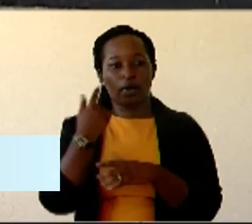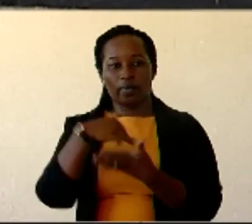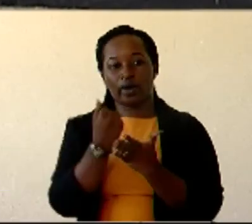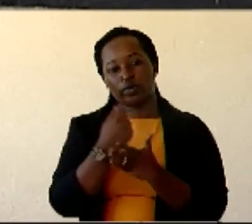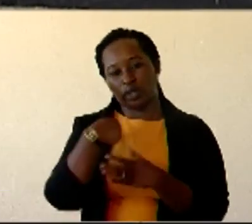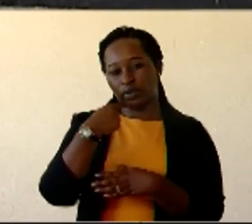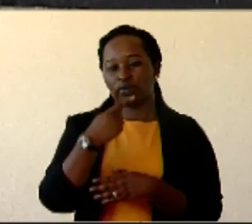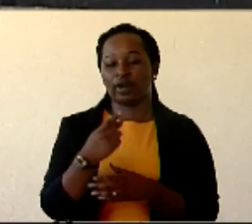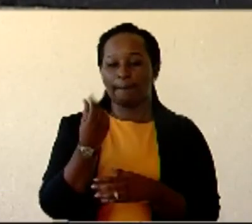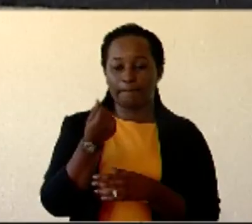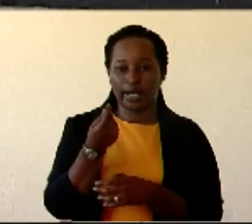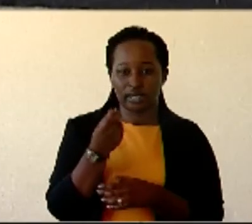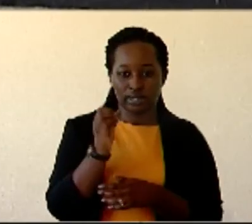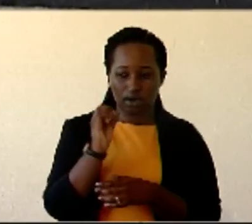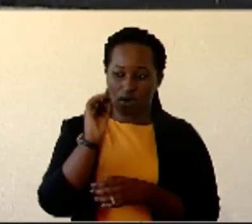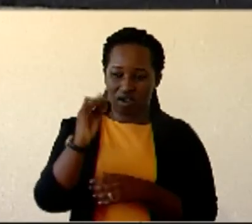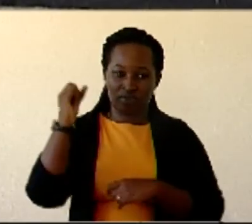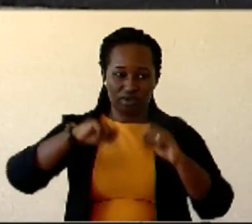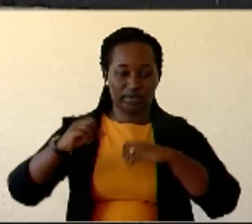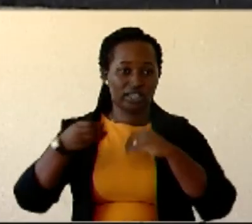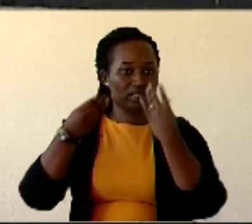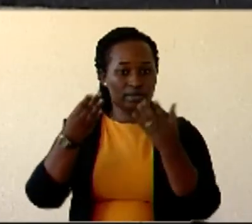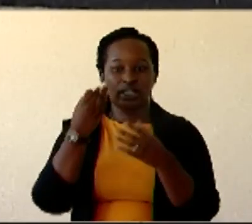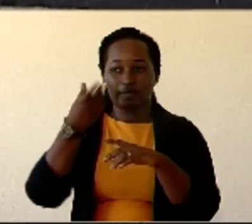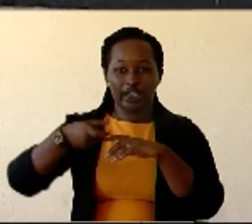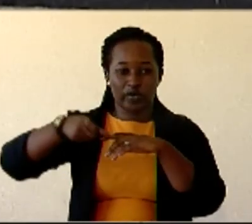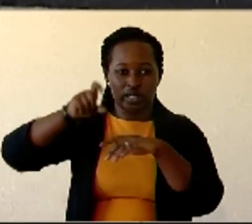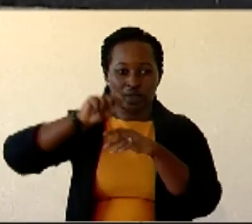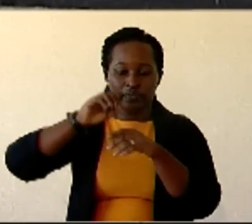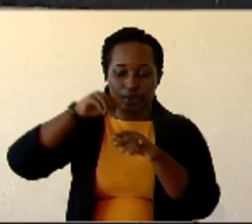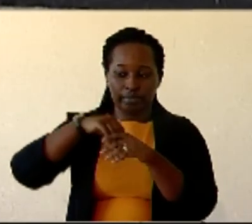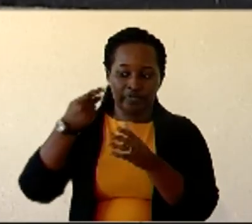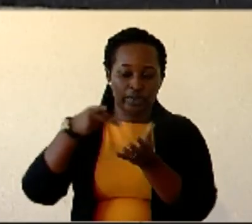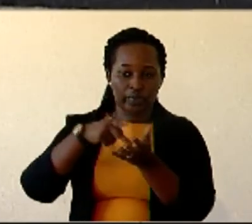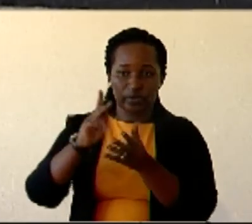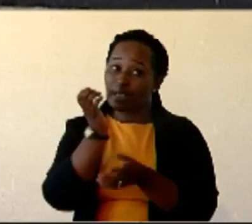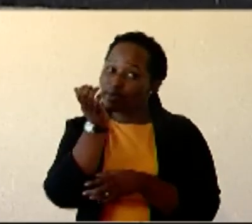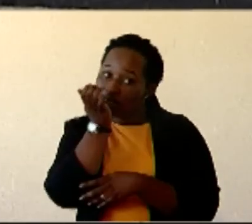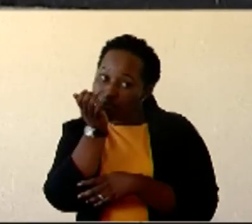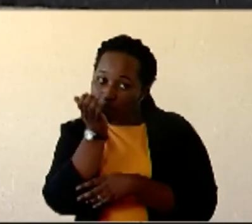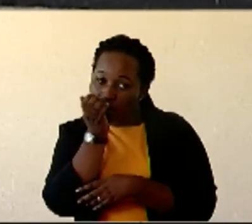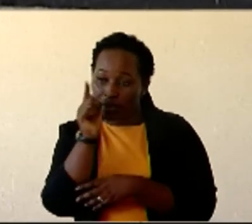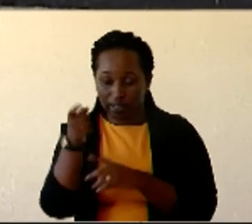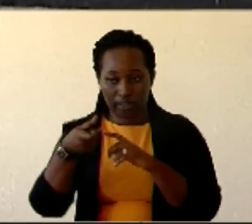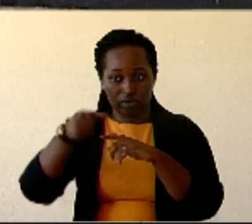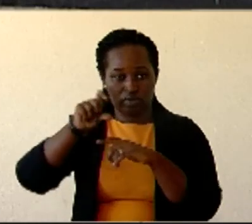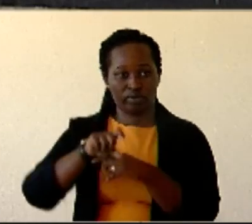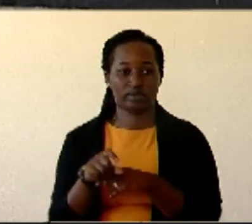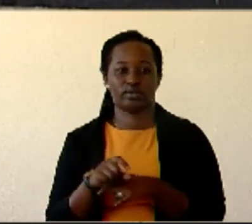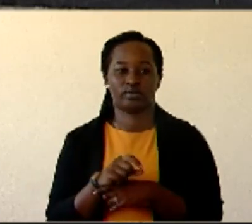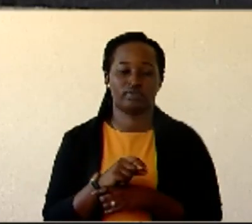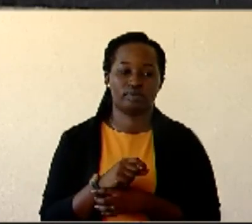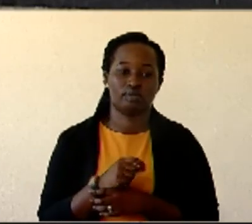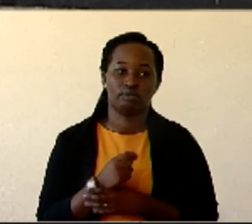of competitively supplied products. If there is an increase in price of beans, there have been an increase in price